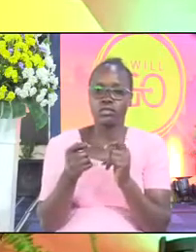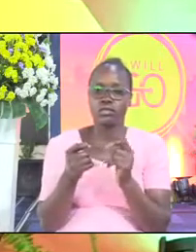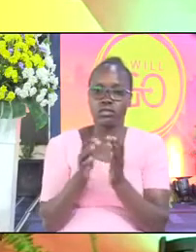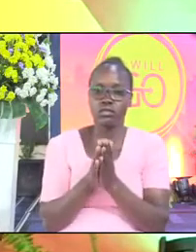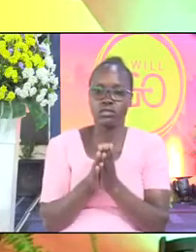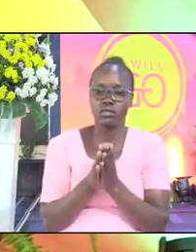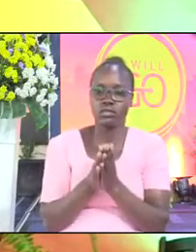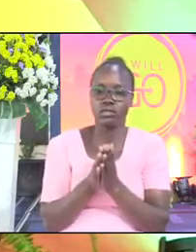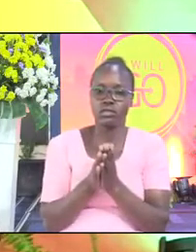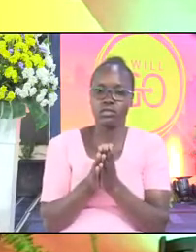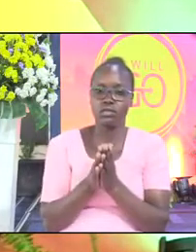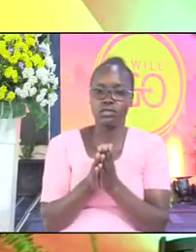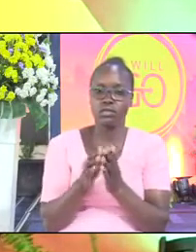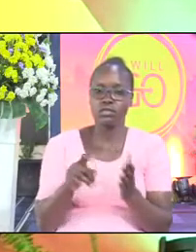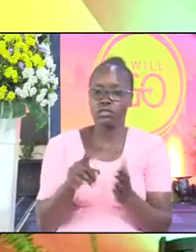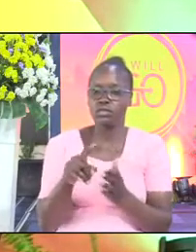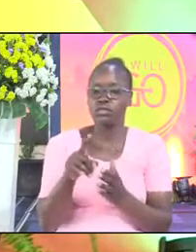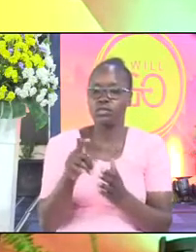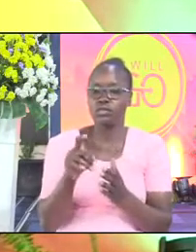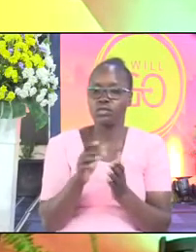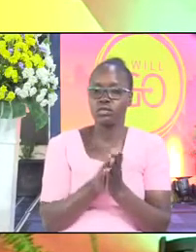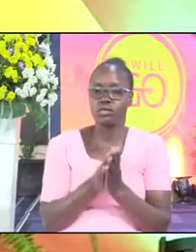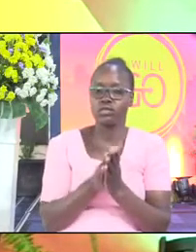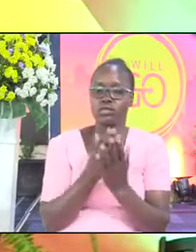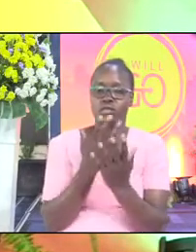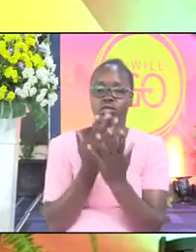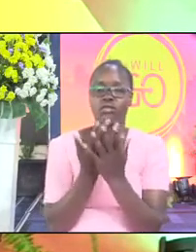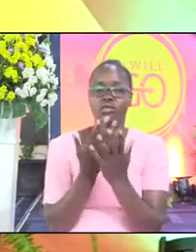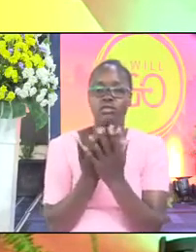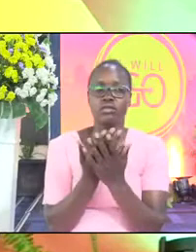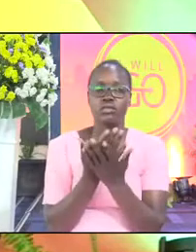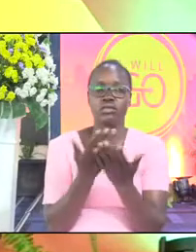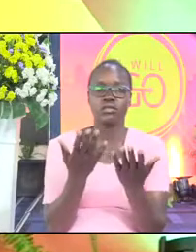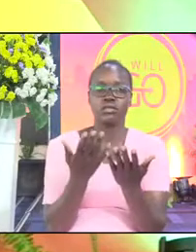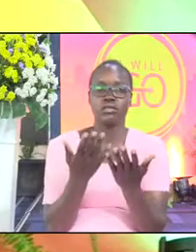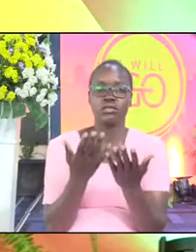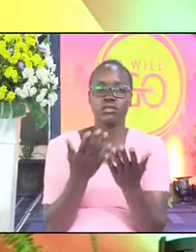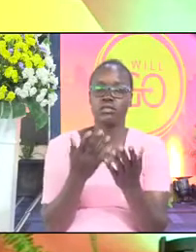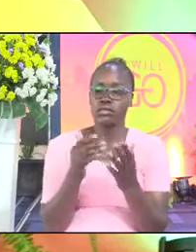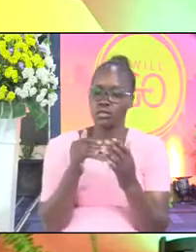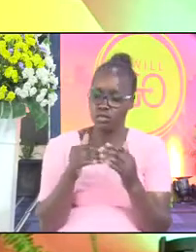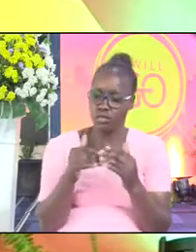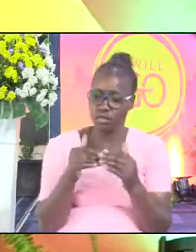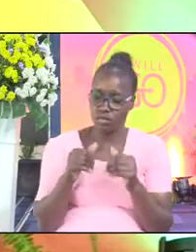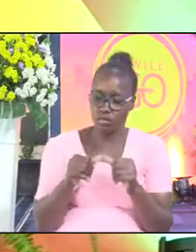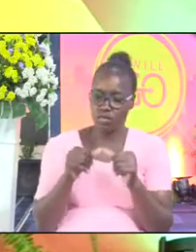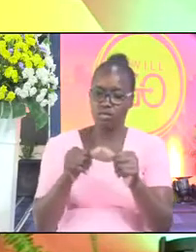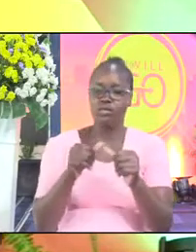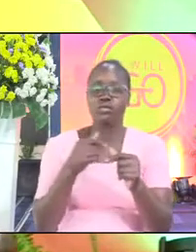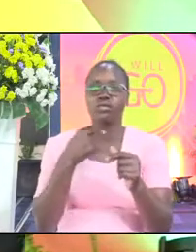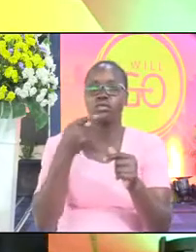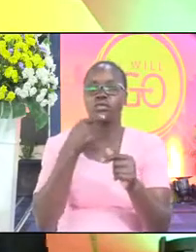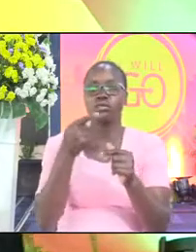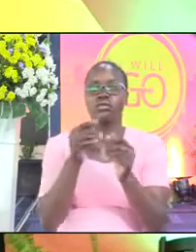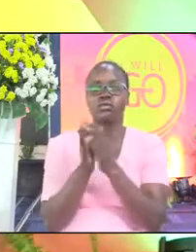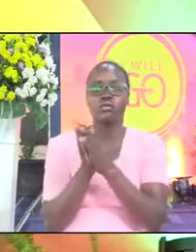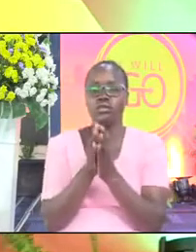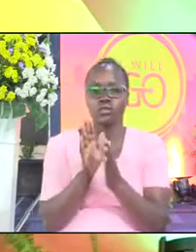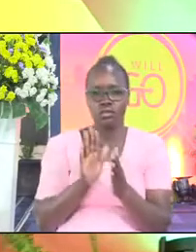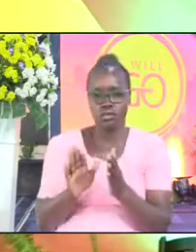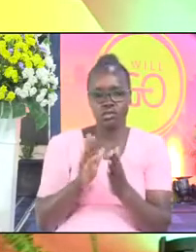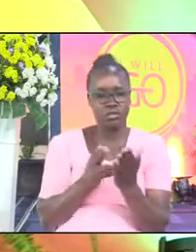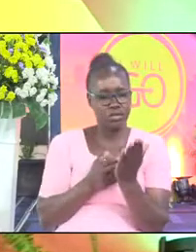in spite of the snares and the jeers and the gossip, she proceeded to tell her story. And she